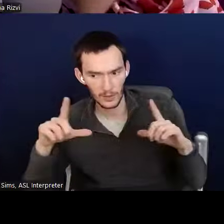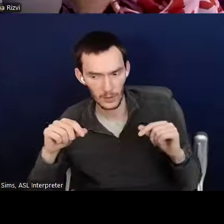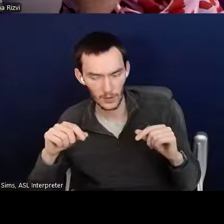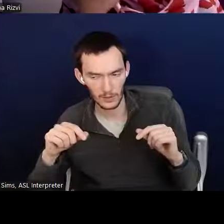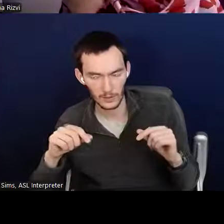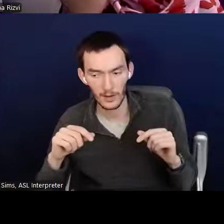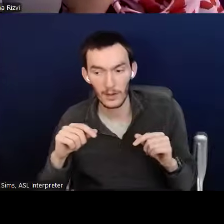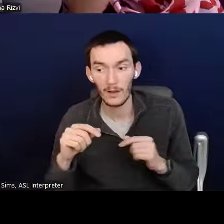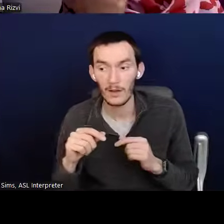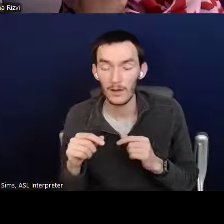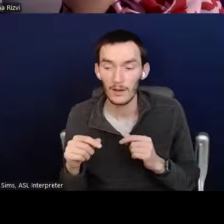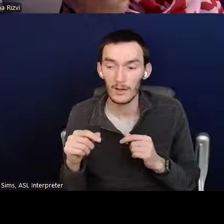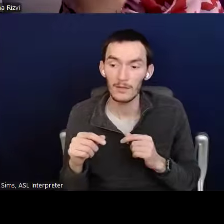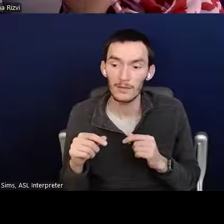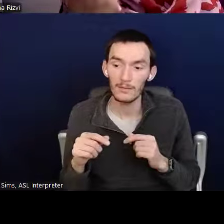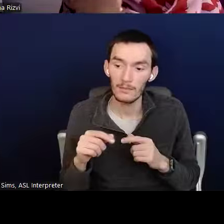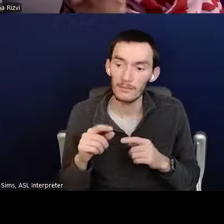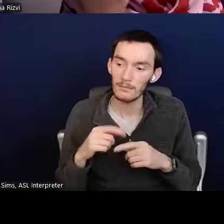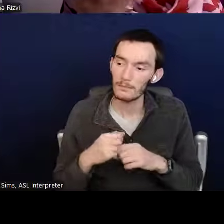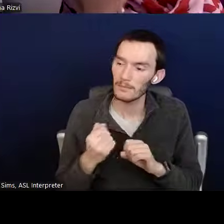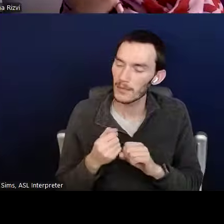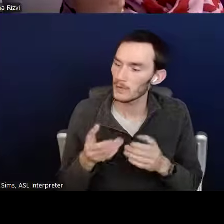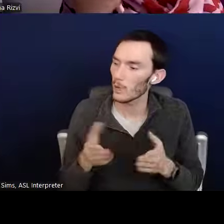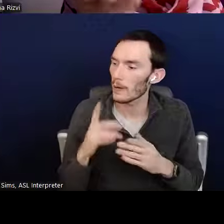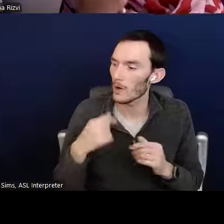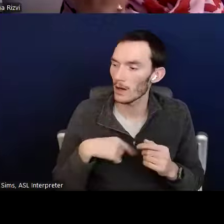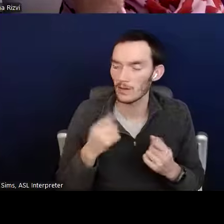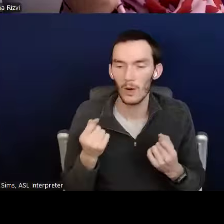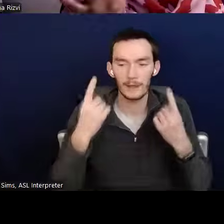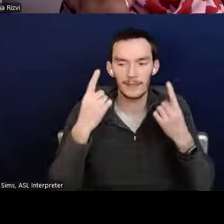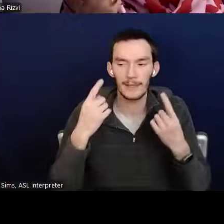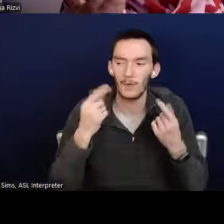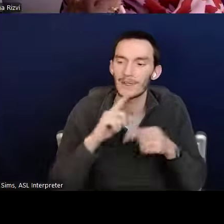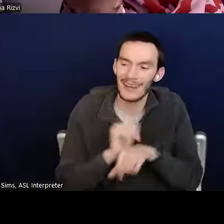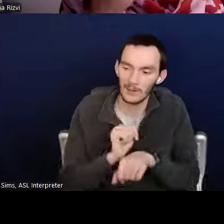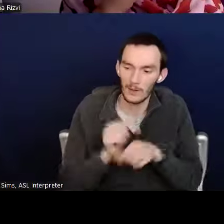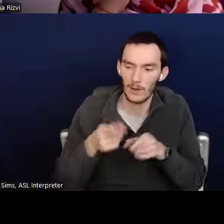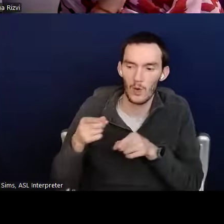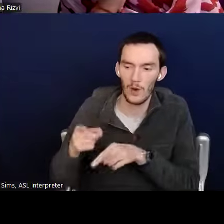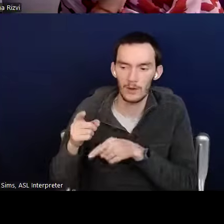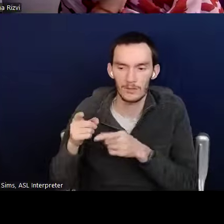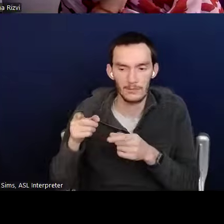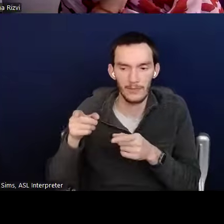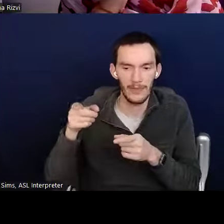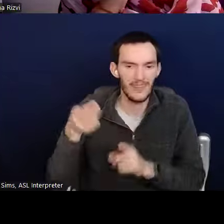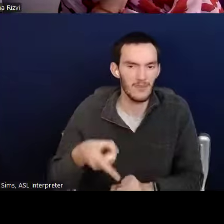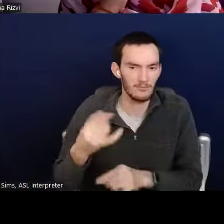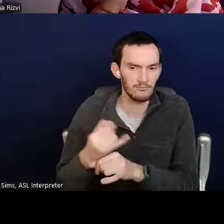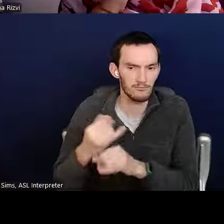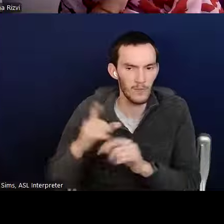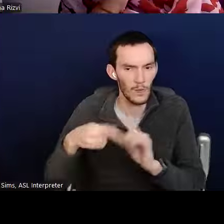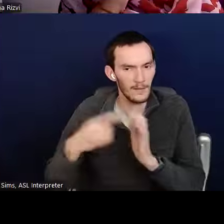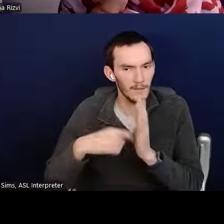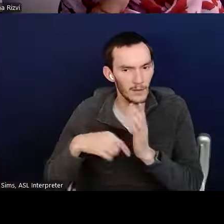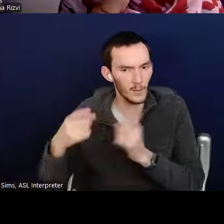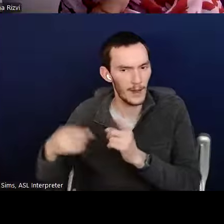creates a way for us to really understand kind of what was actually happening on the ground when the excavations were